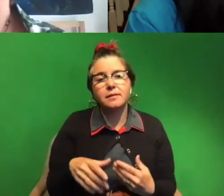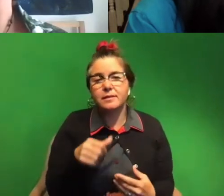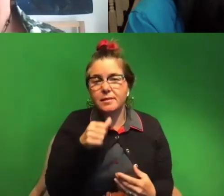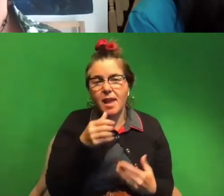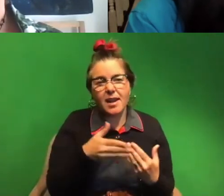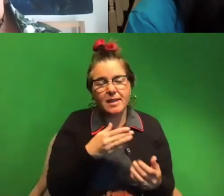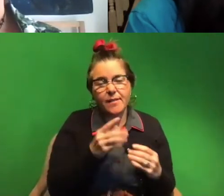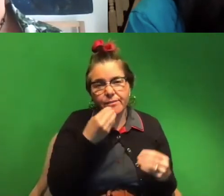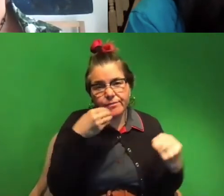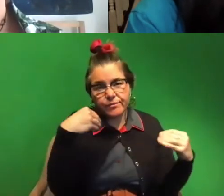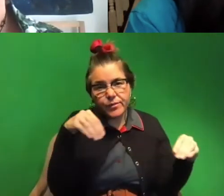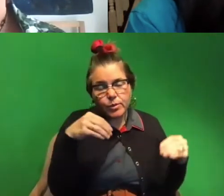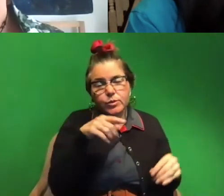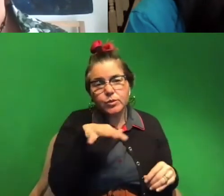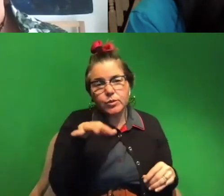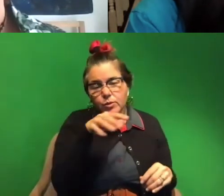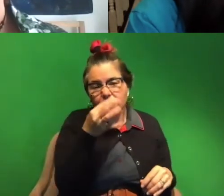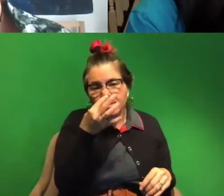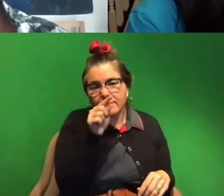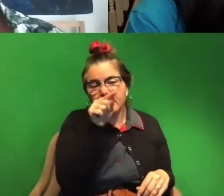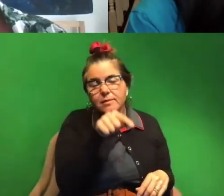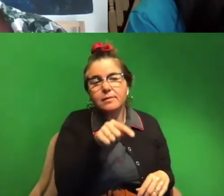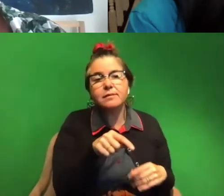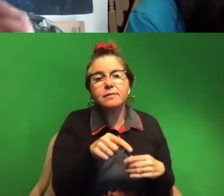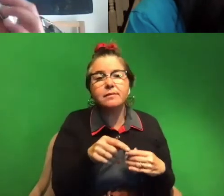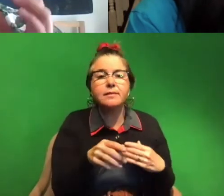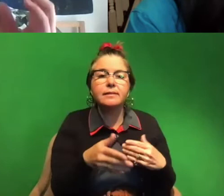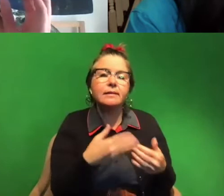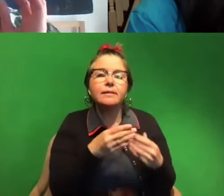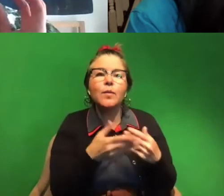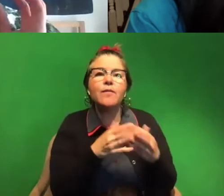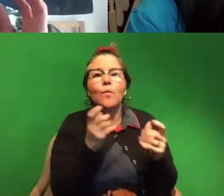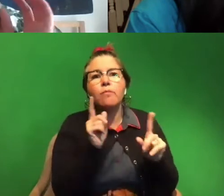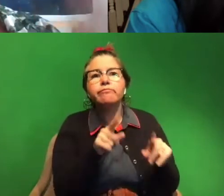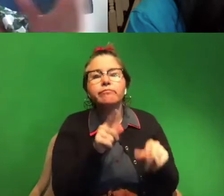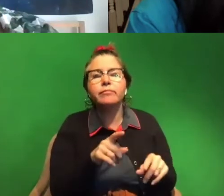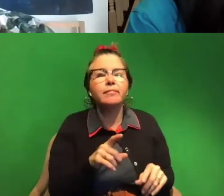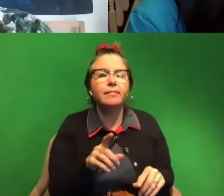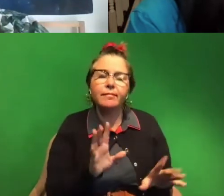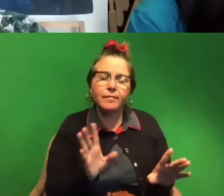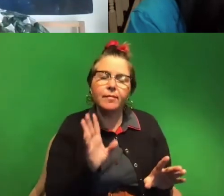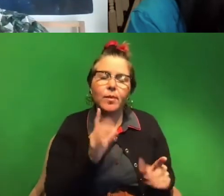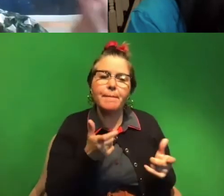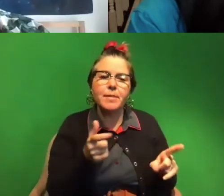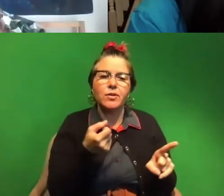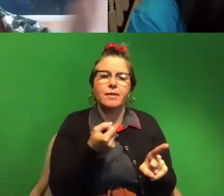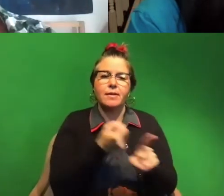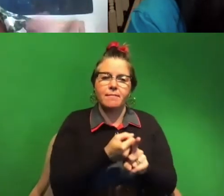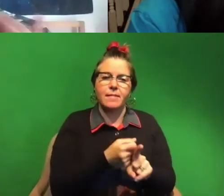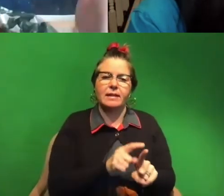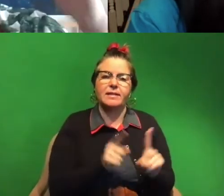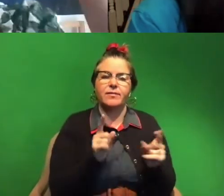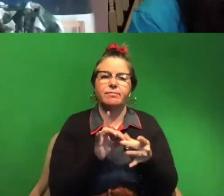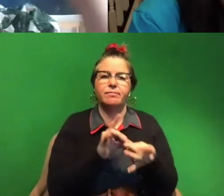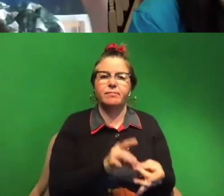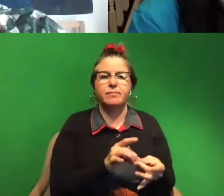your grocery store down the street whenever you would like, but it will make a larger difference in terms of, well,